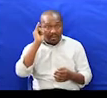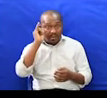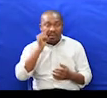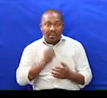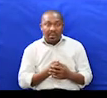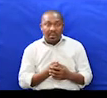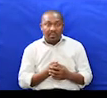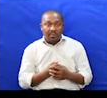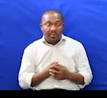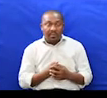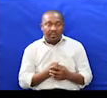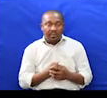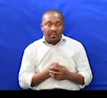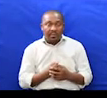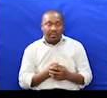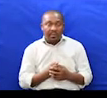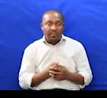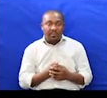atom? Dalton said that